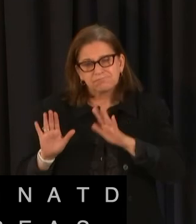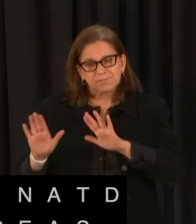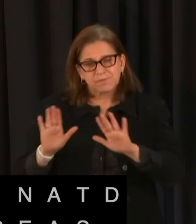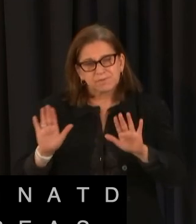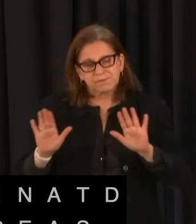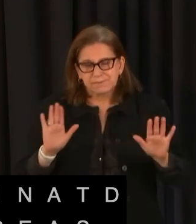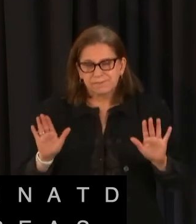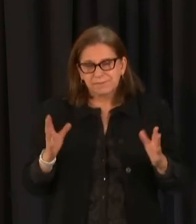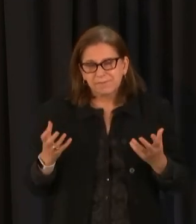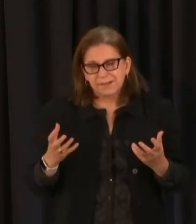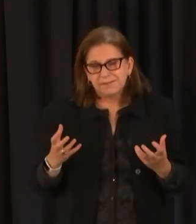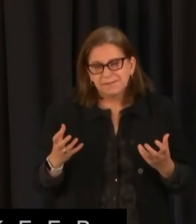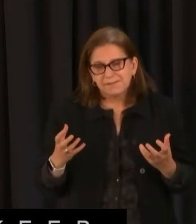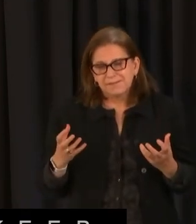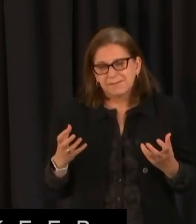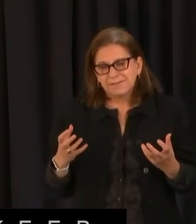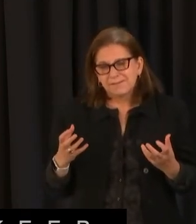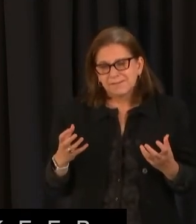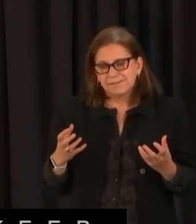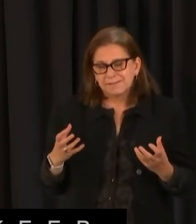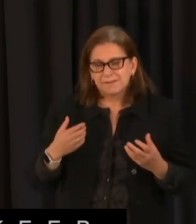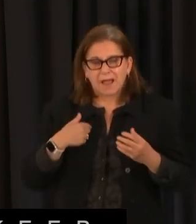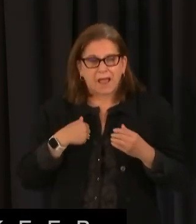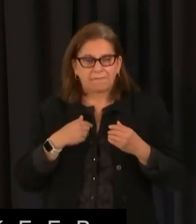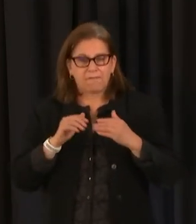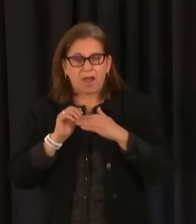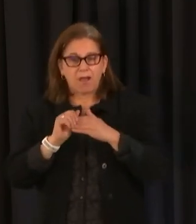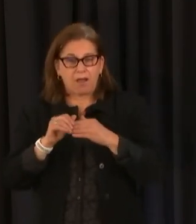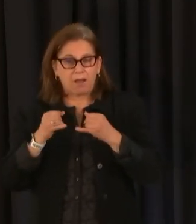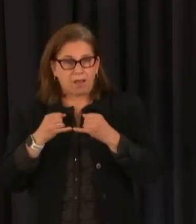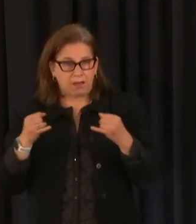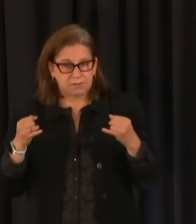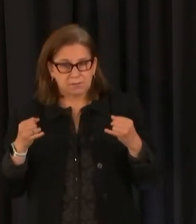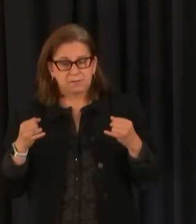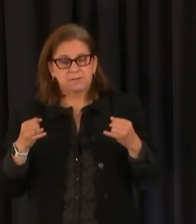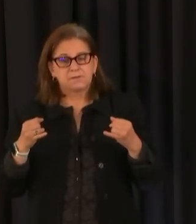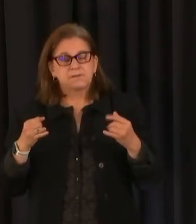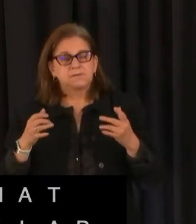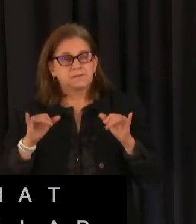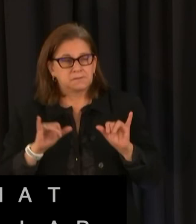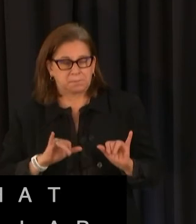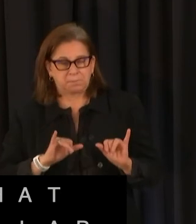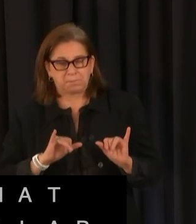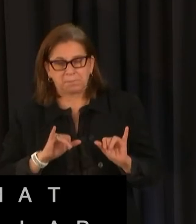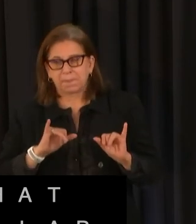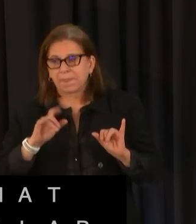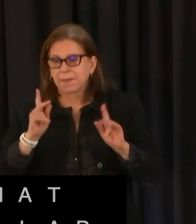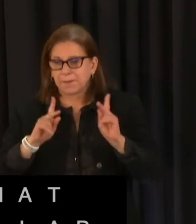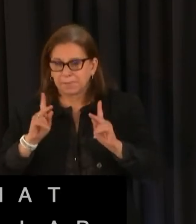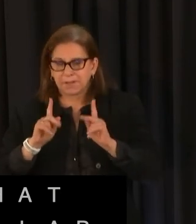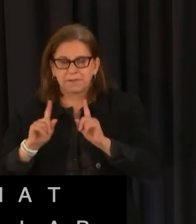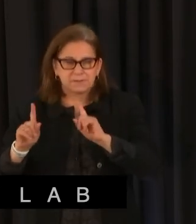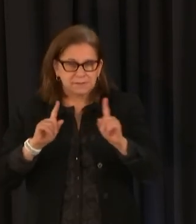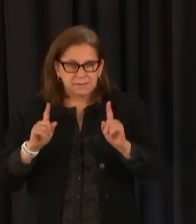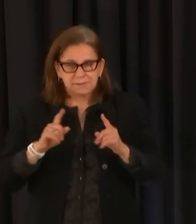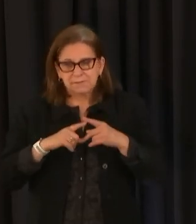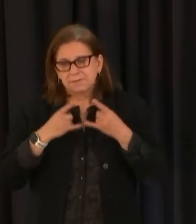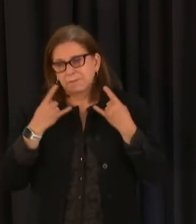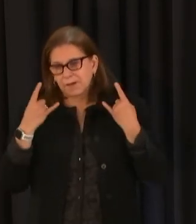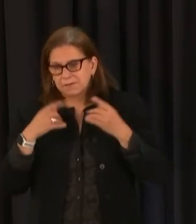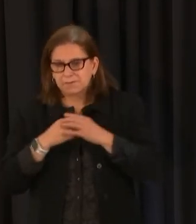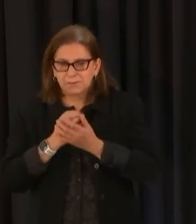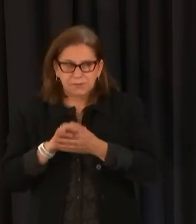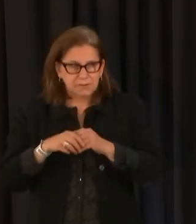of is that we have made guidance available about what fully vaccinated individuals can do. And right now, that guidance is